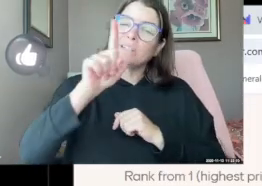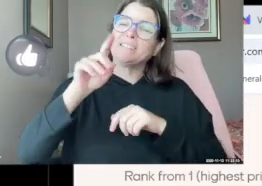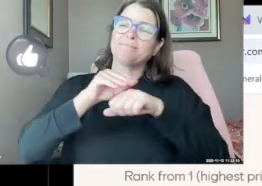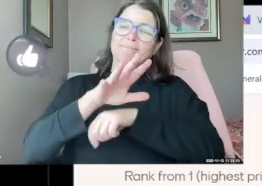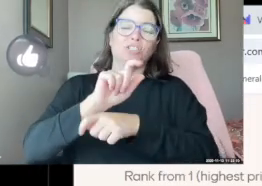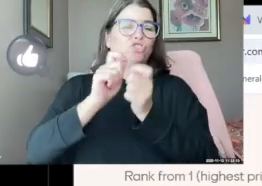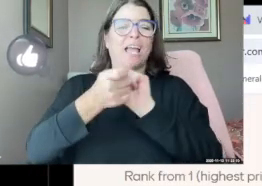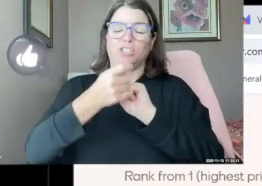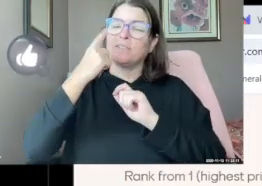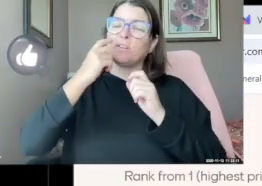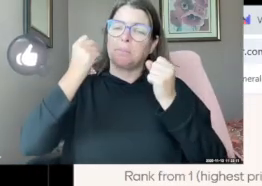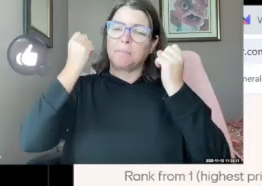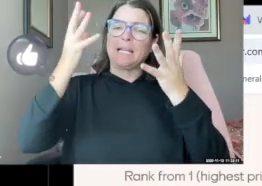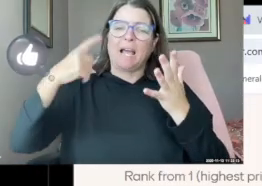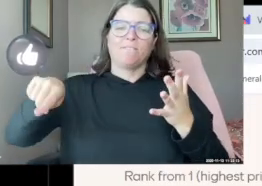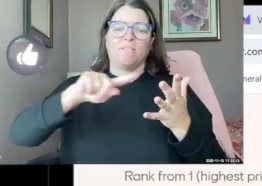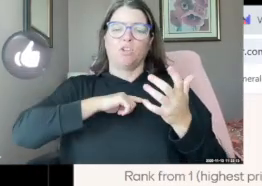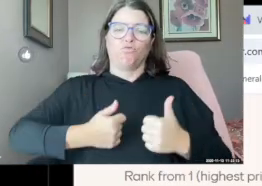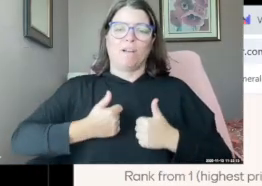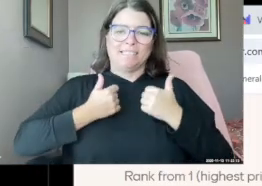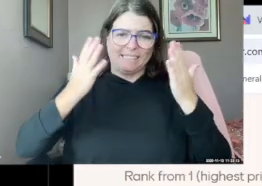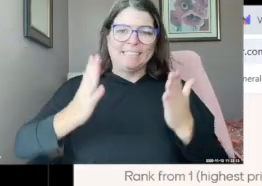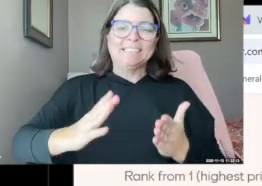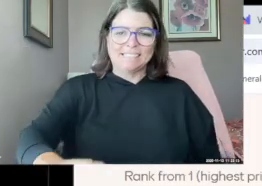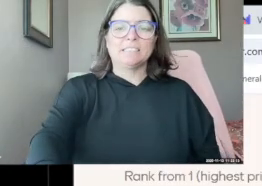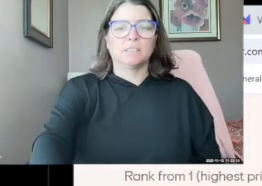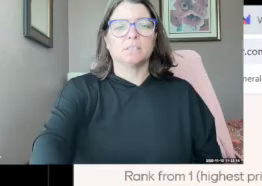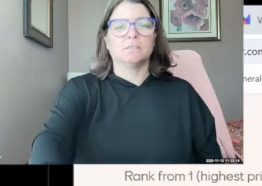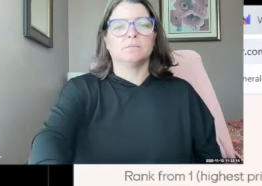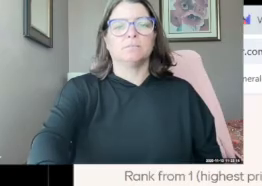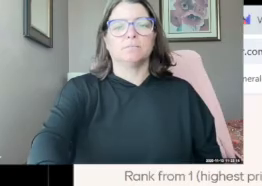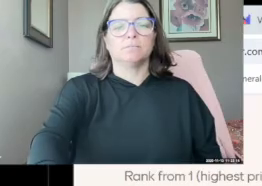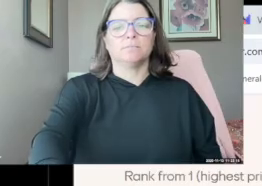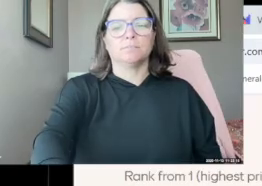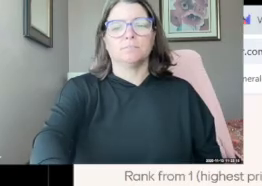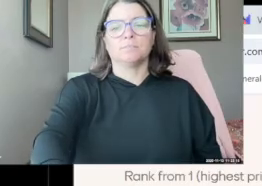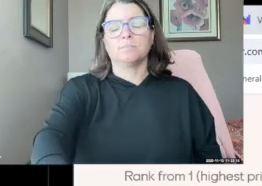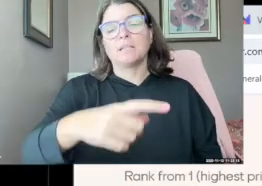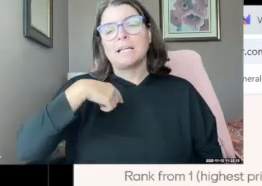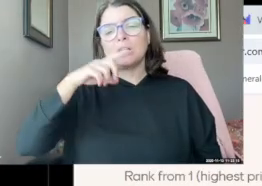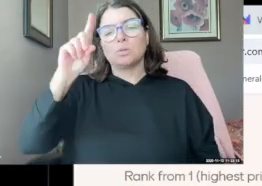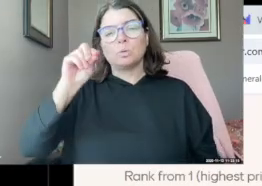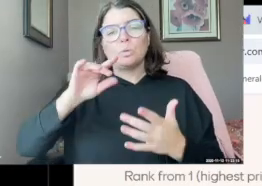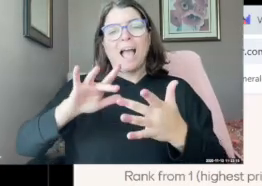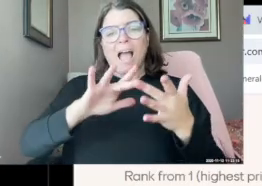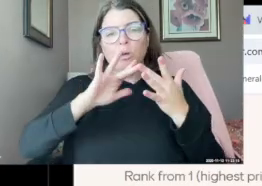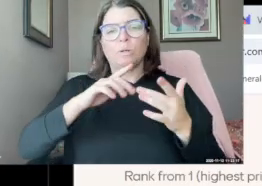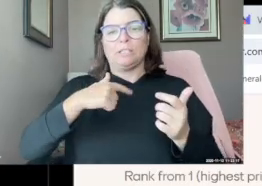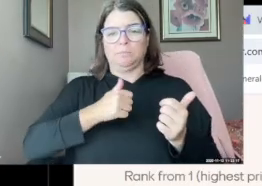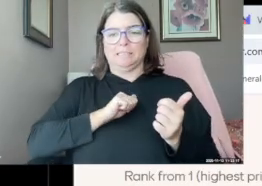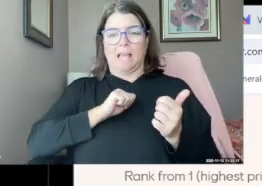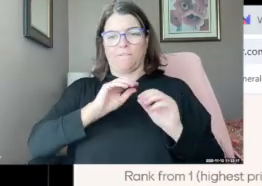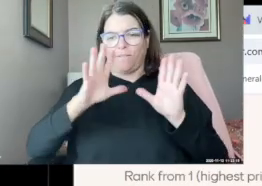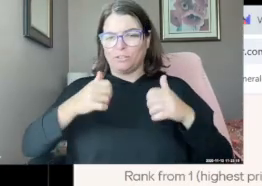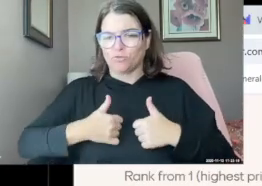the program, but it has really changed the game for a lot of our residents.